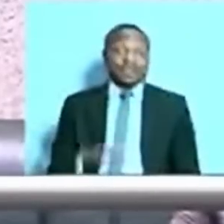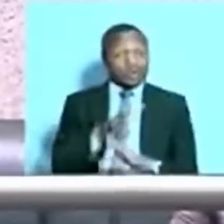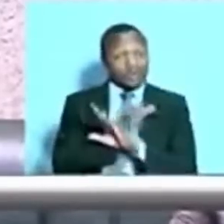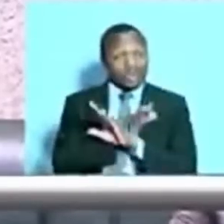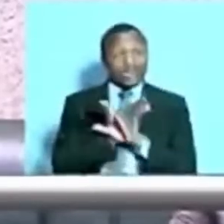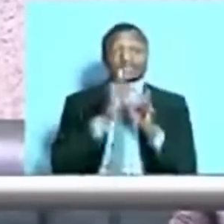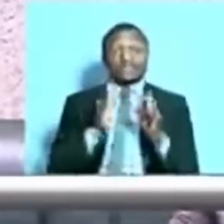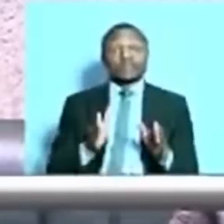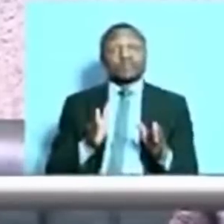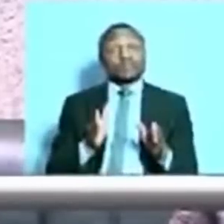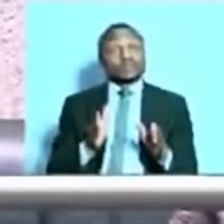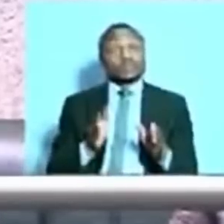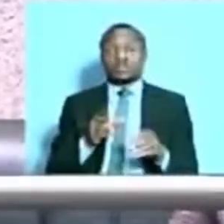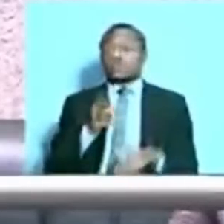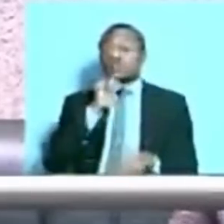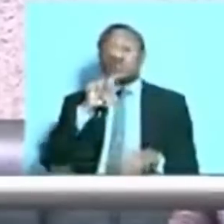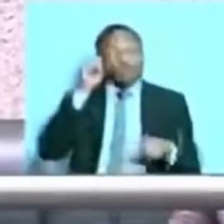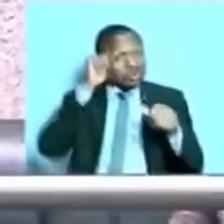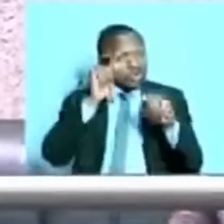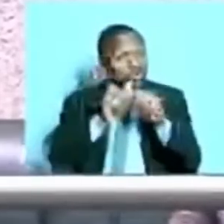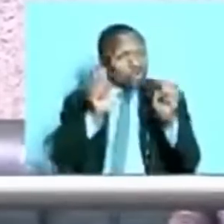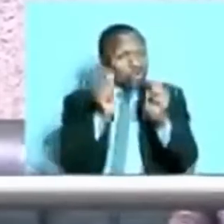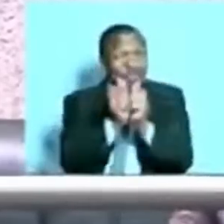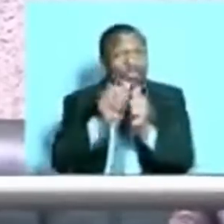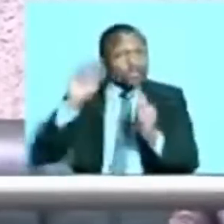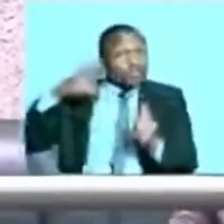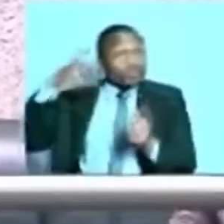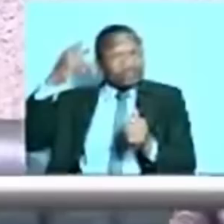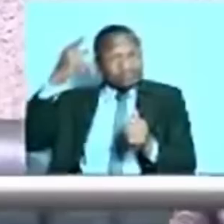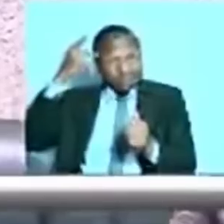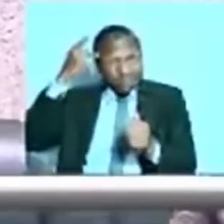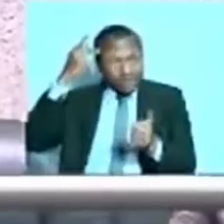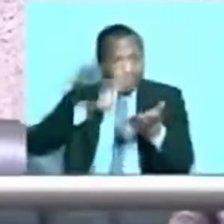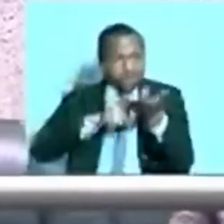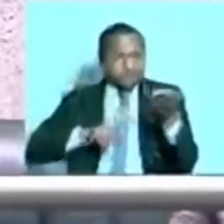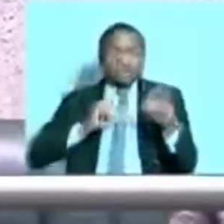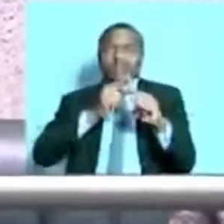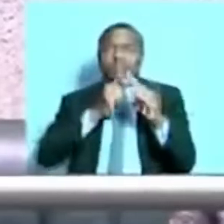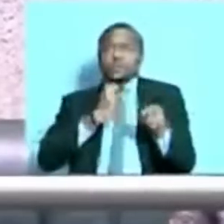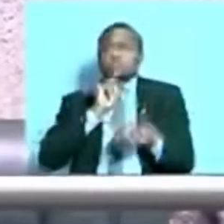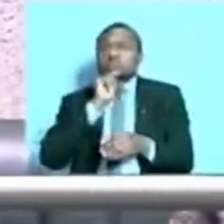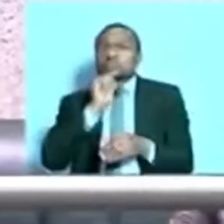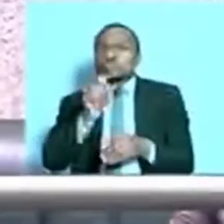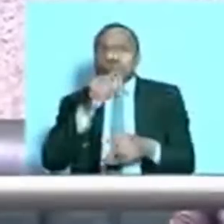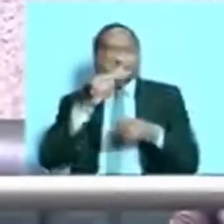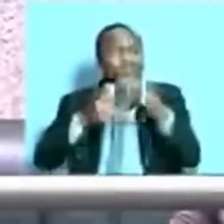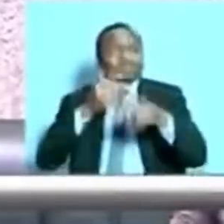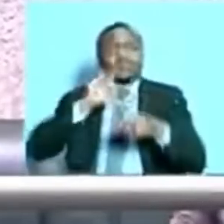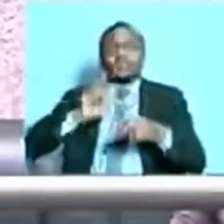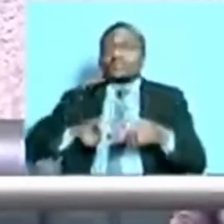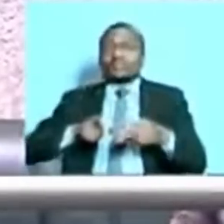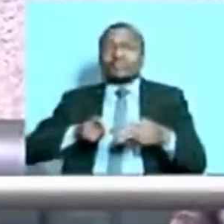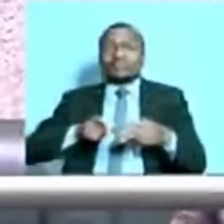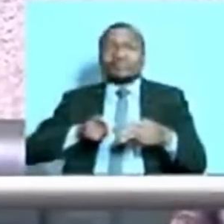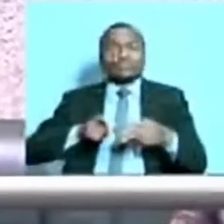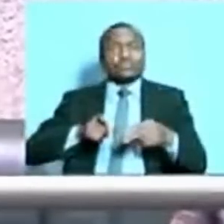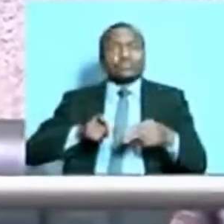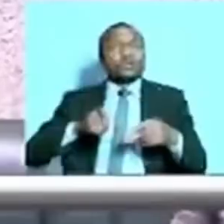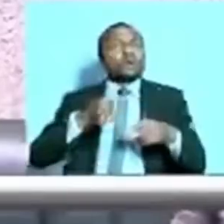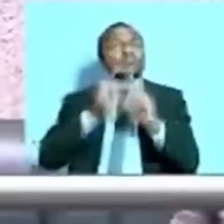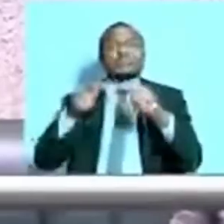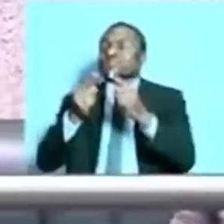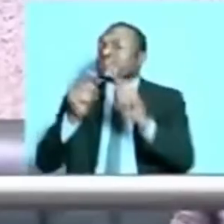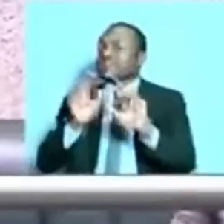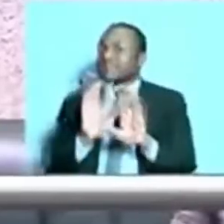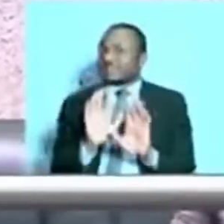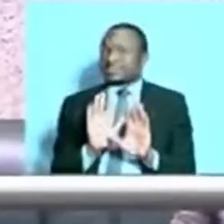Zambians, I may not agree with your political ideology, but that doesn't mean we must differ personally. We must